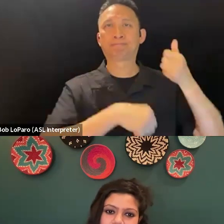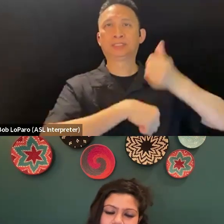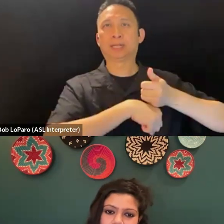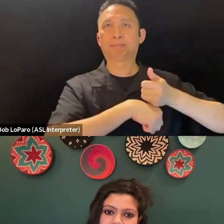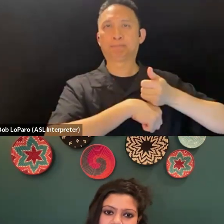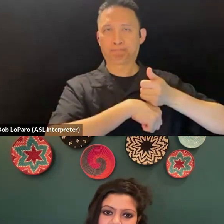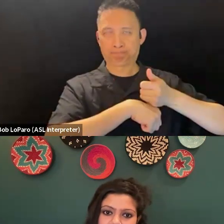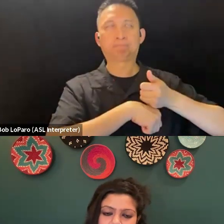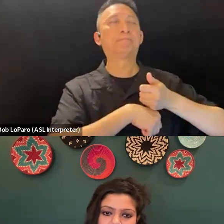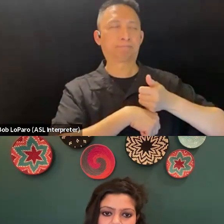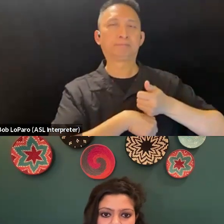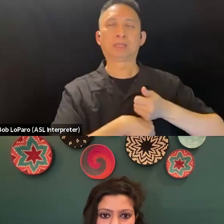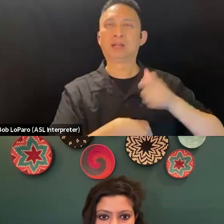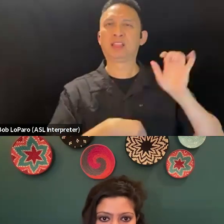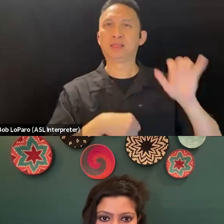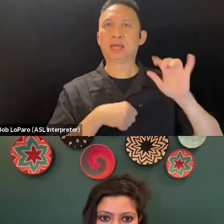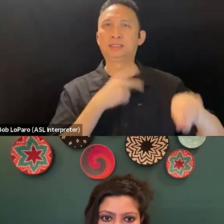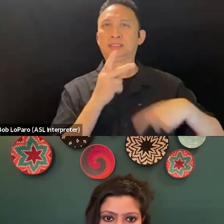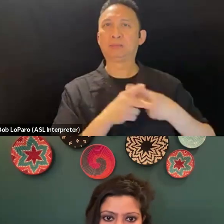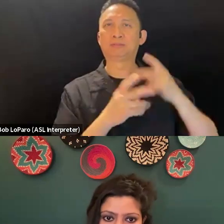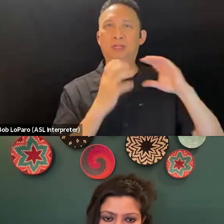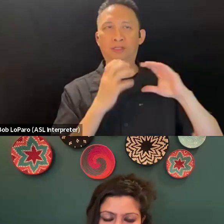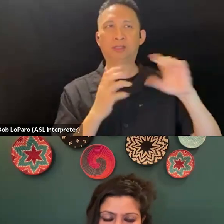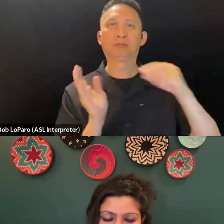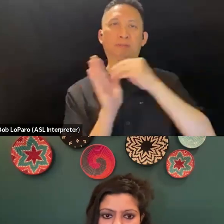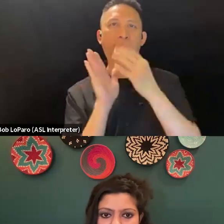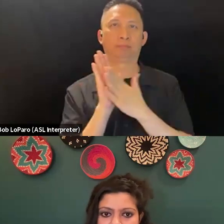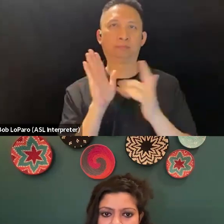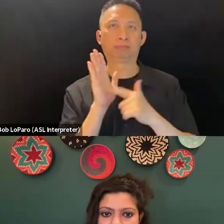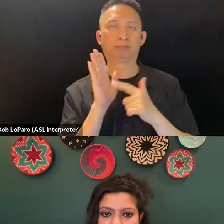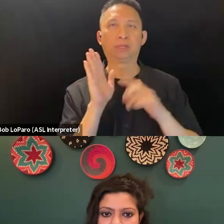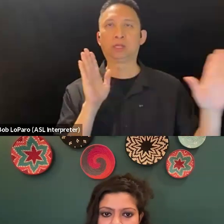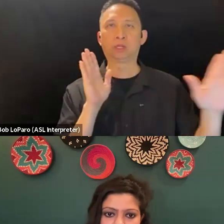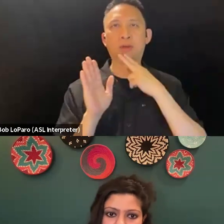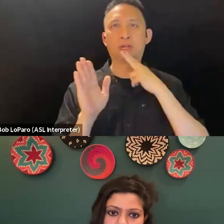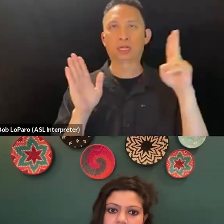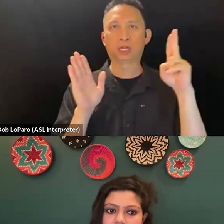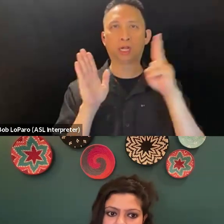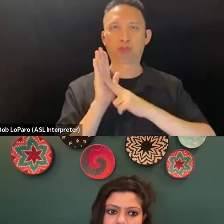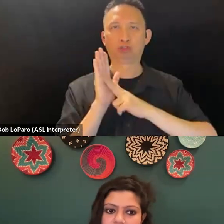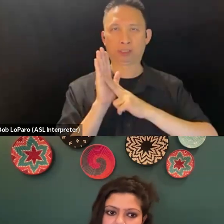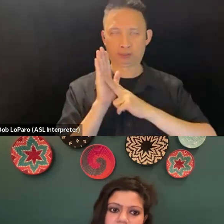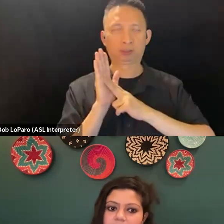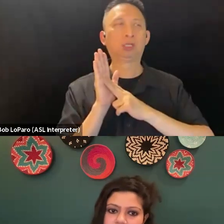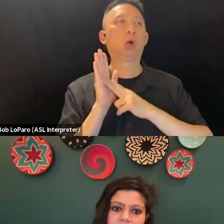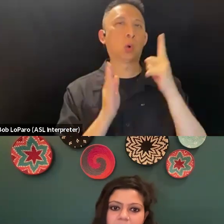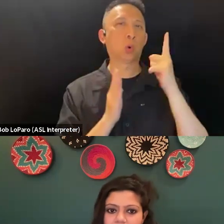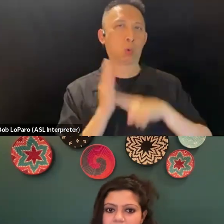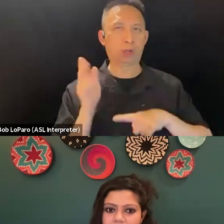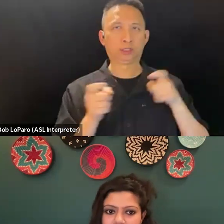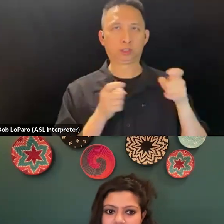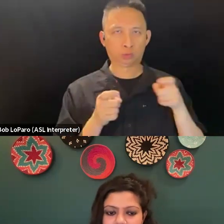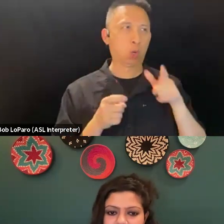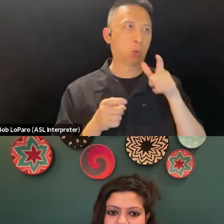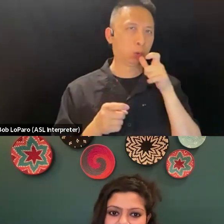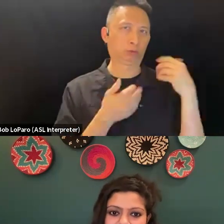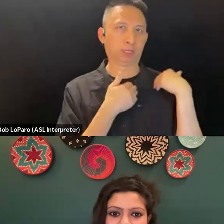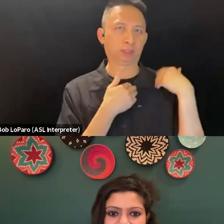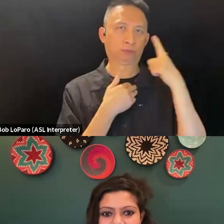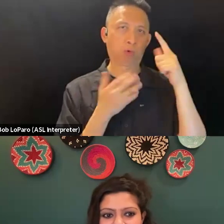And the mistake I had made with my earlier film, Cities of Sleep, is that I sort of, went the whole haul initially.